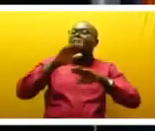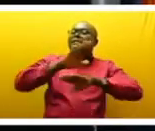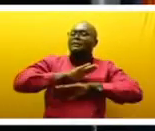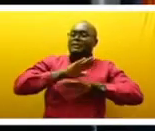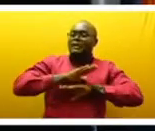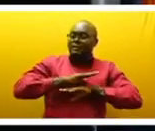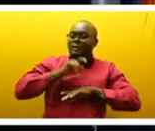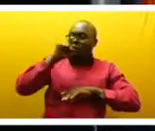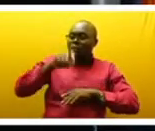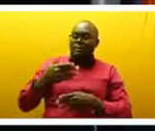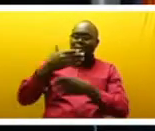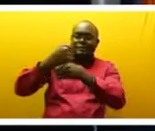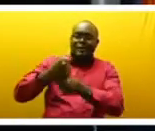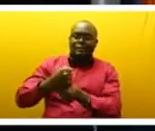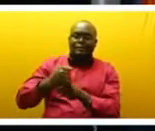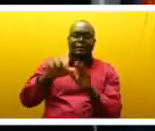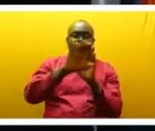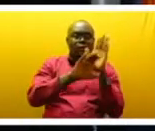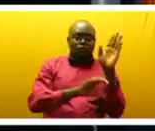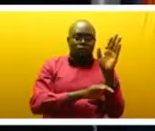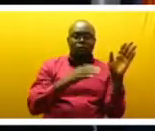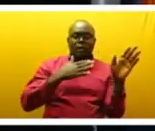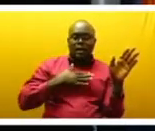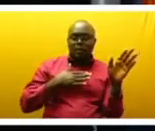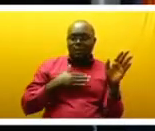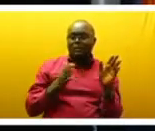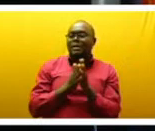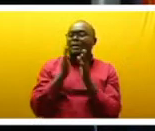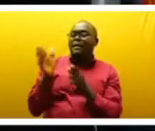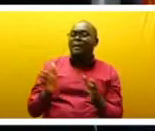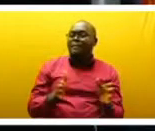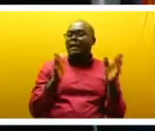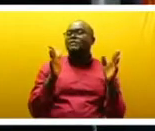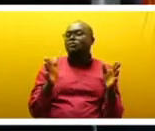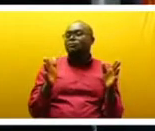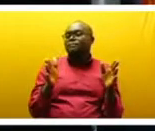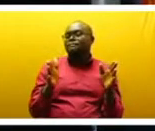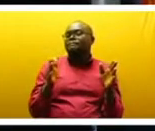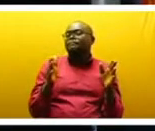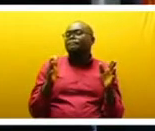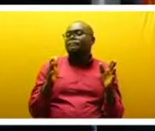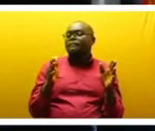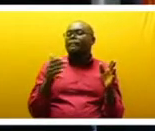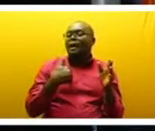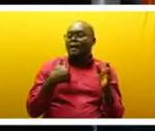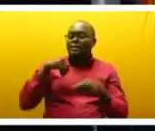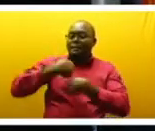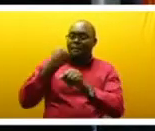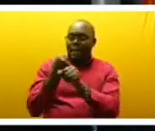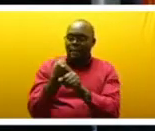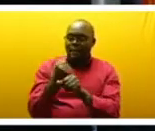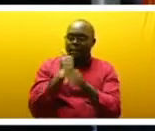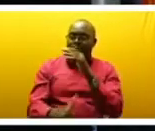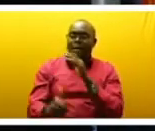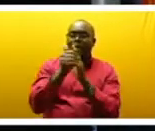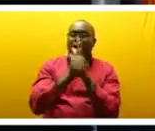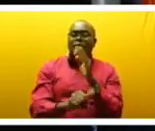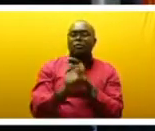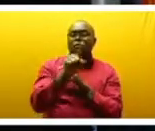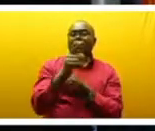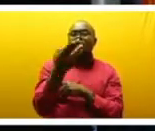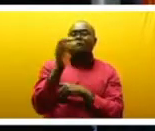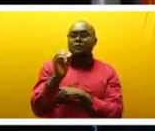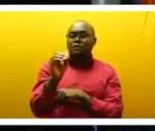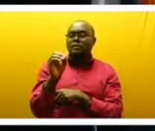must trust it. We must trust our Constitution and the mechanisms it has created under Article 140 and other